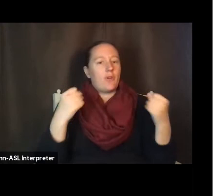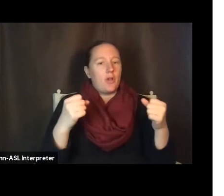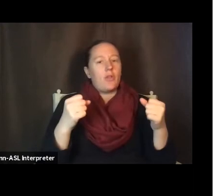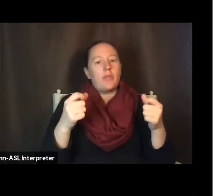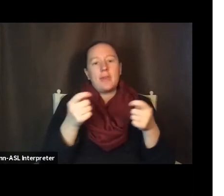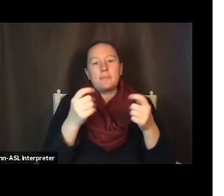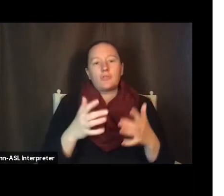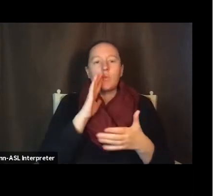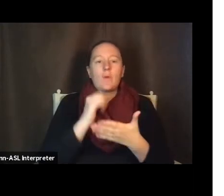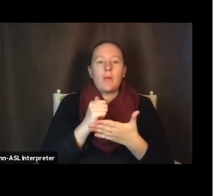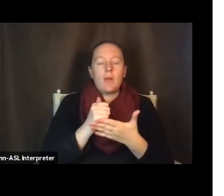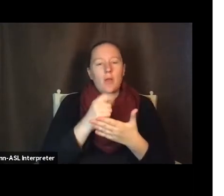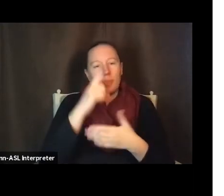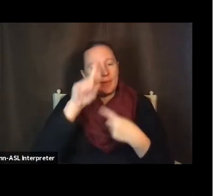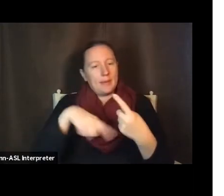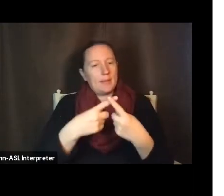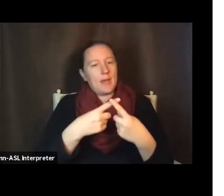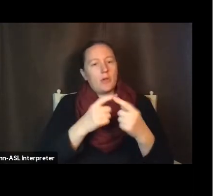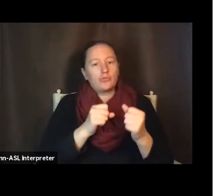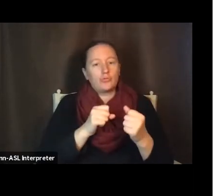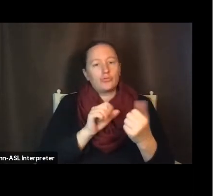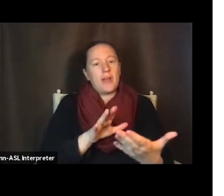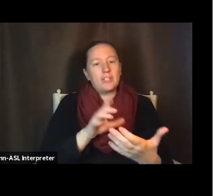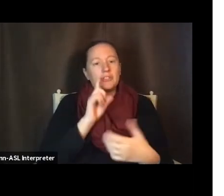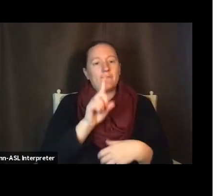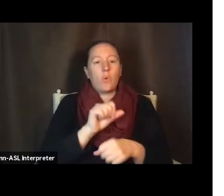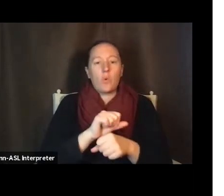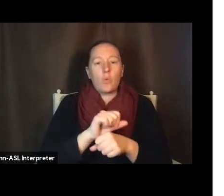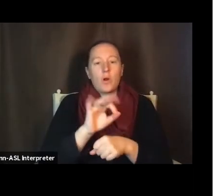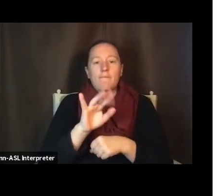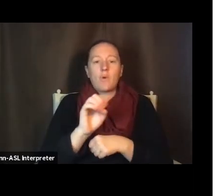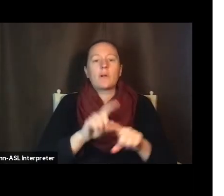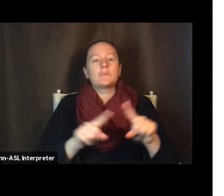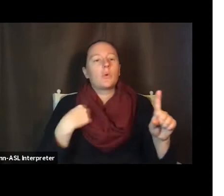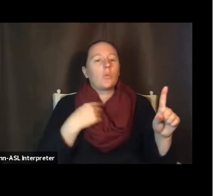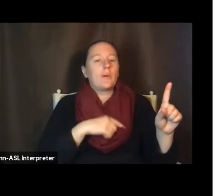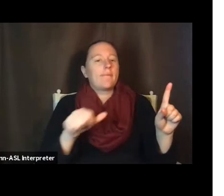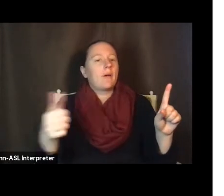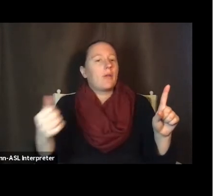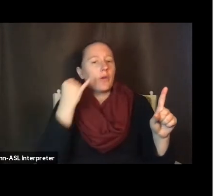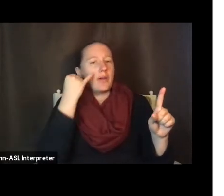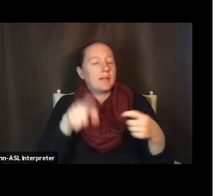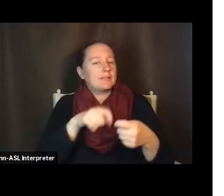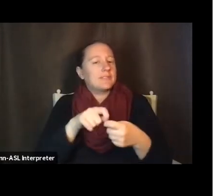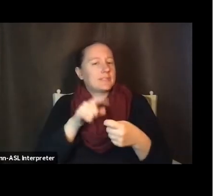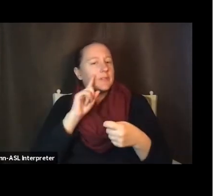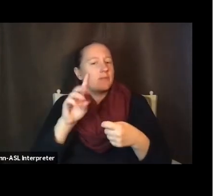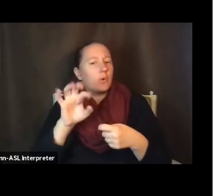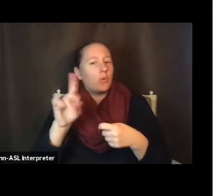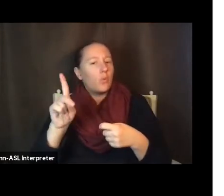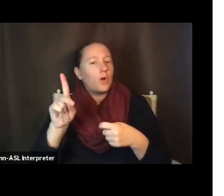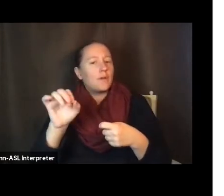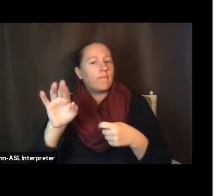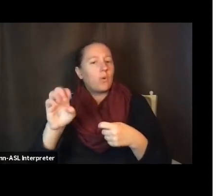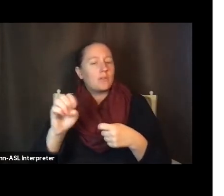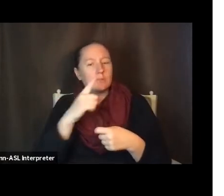function, thinking carefully about a strategy for workforce. However, we also had some other specific ideas about workforce because it was so important